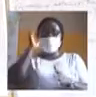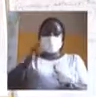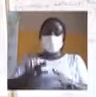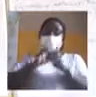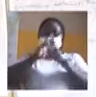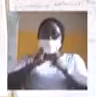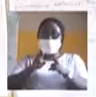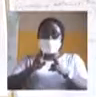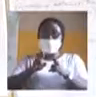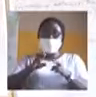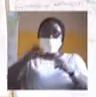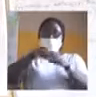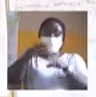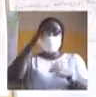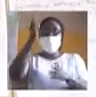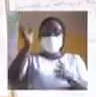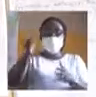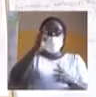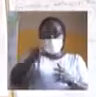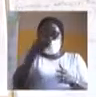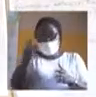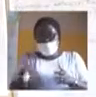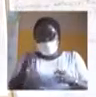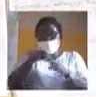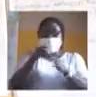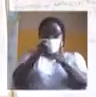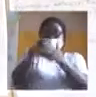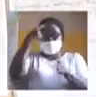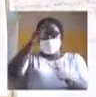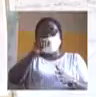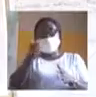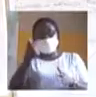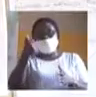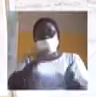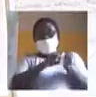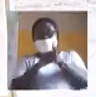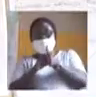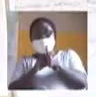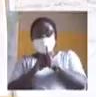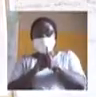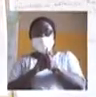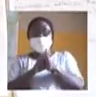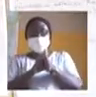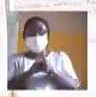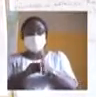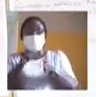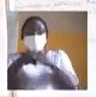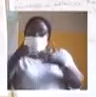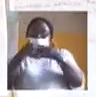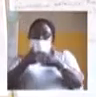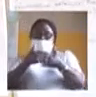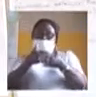other. Examples of such commodities that are in close substitutes are Bournvita and Ovaltine, Malta, Guinness and Amstel